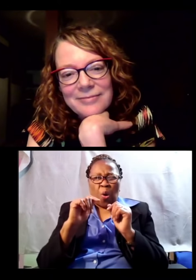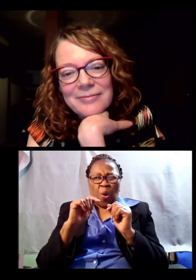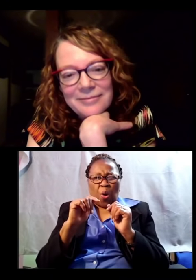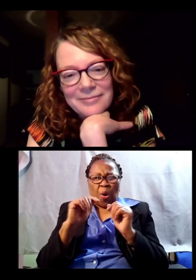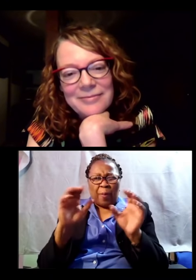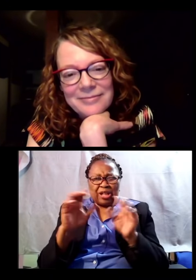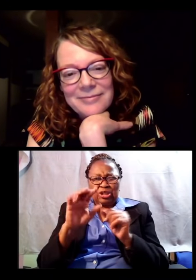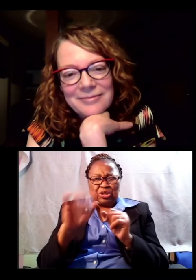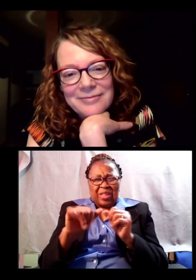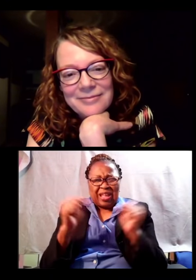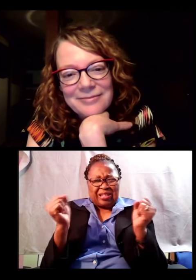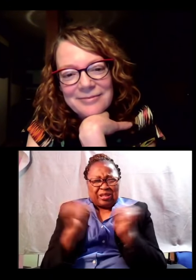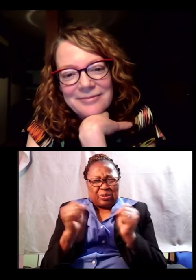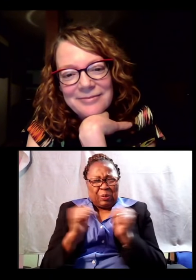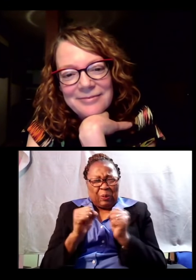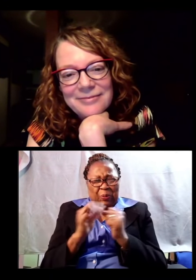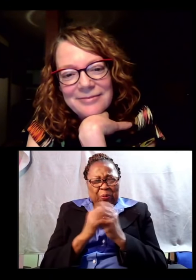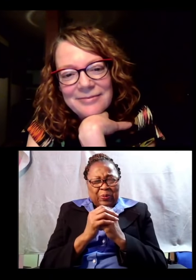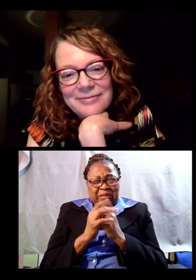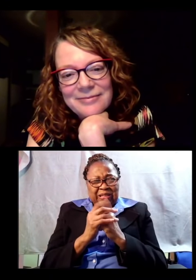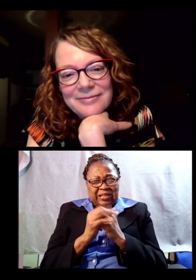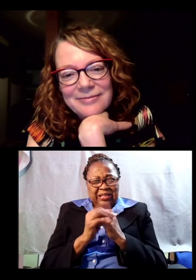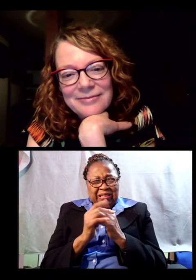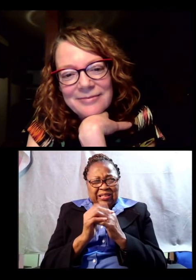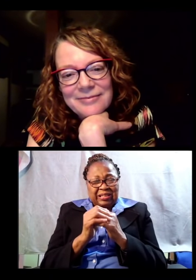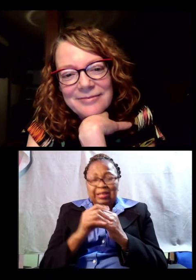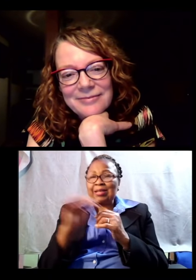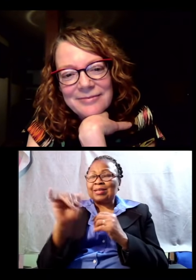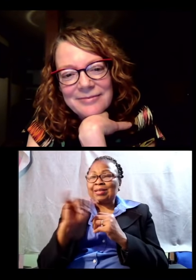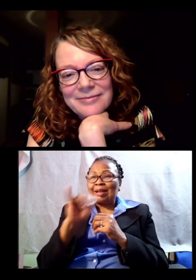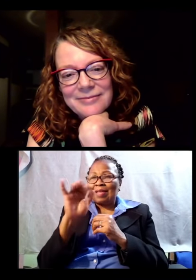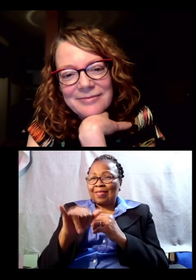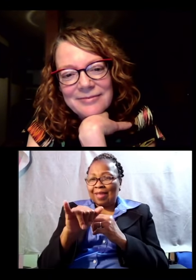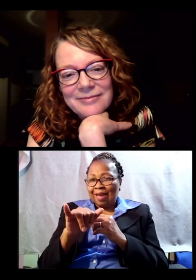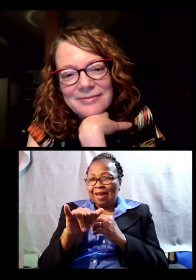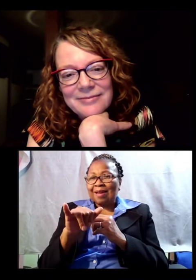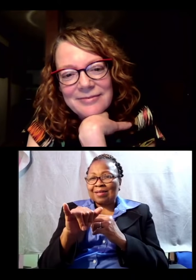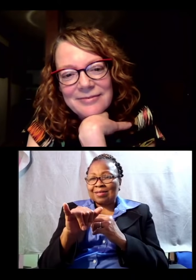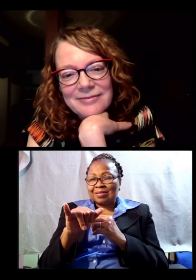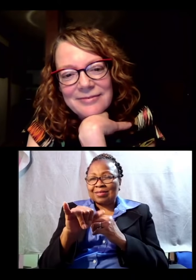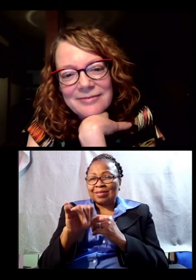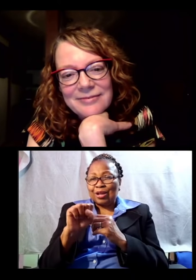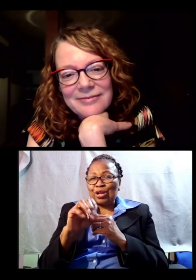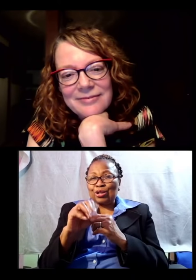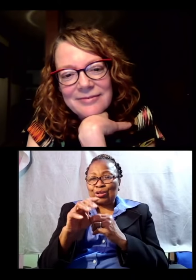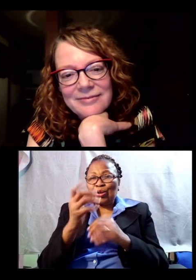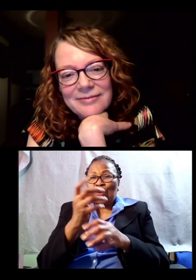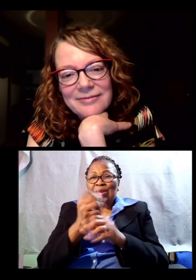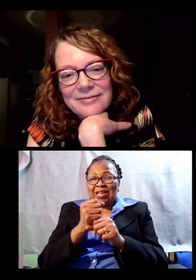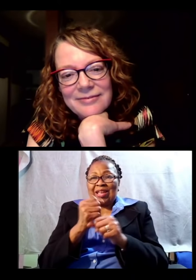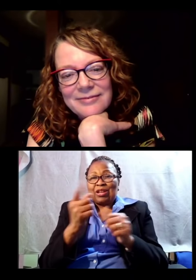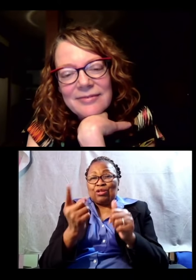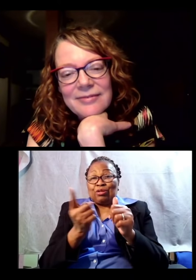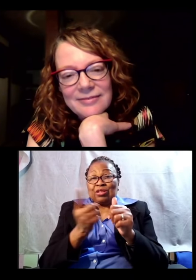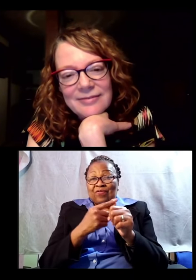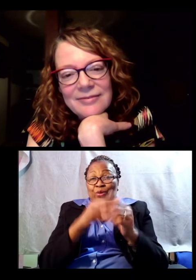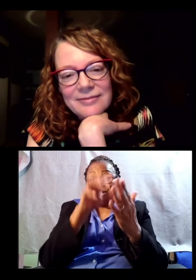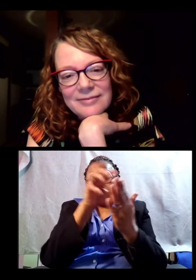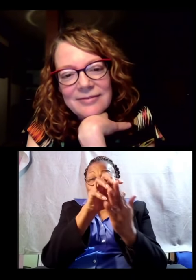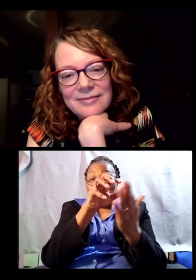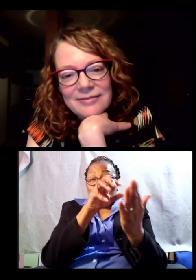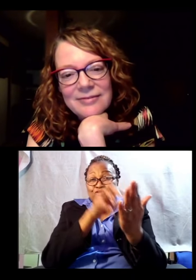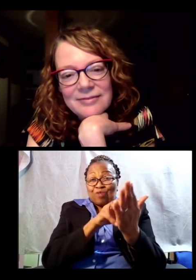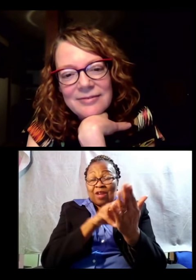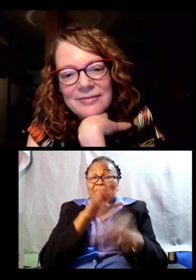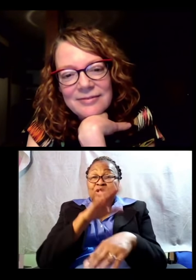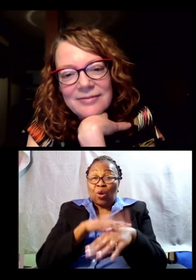not? So it's like that. So getting those first paragraphs on the page